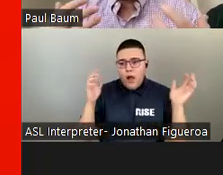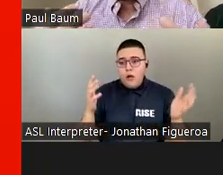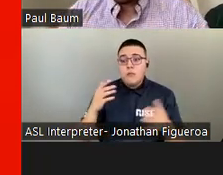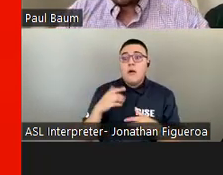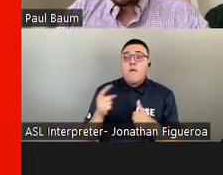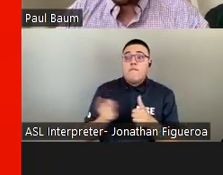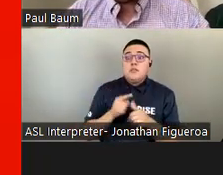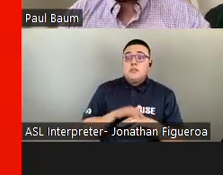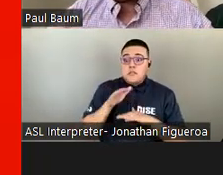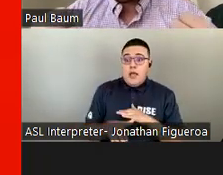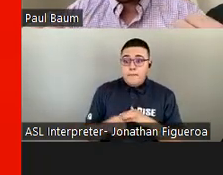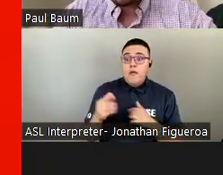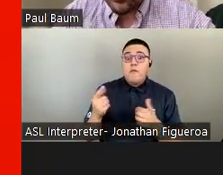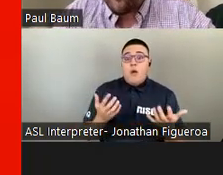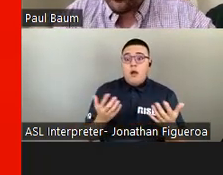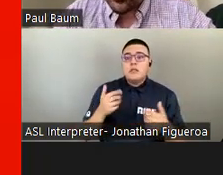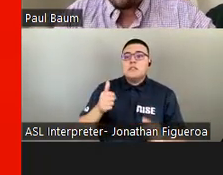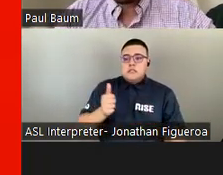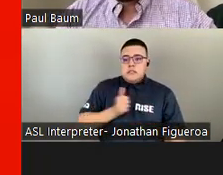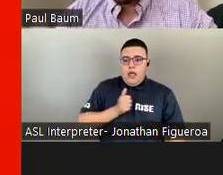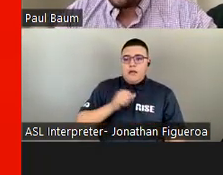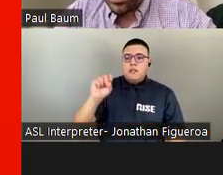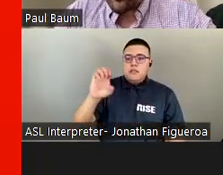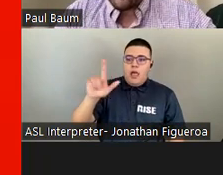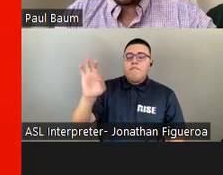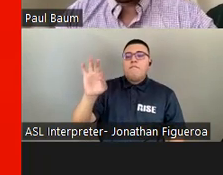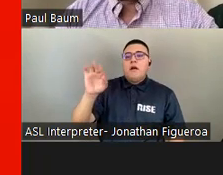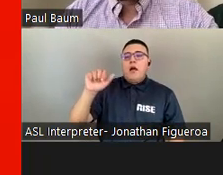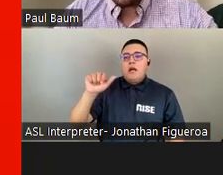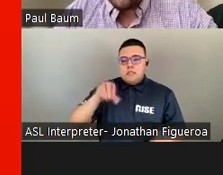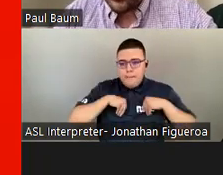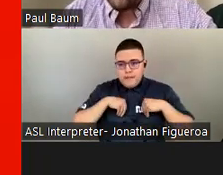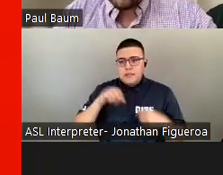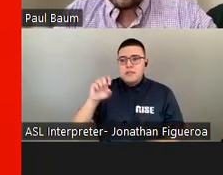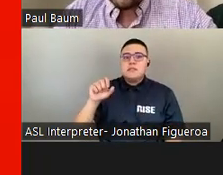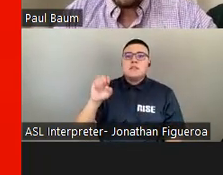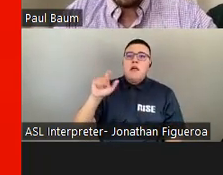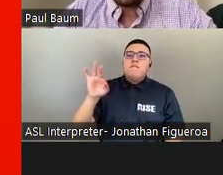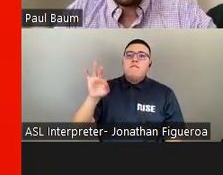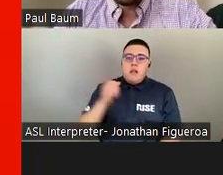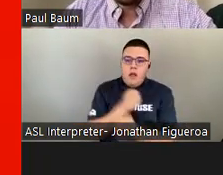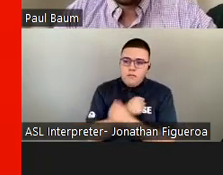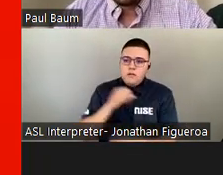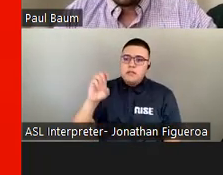one of self-acceptance, self-love, empowerment, self-advocacy,